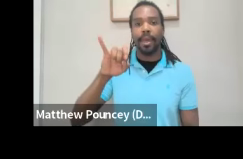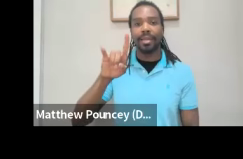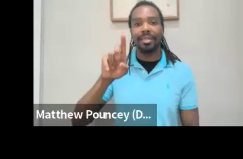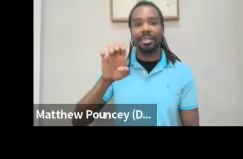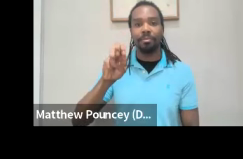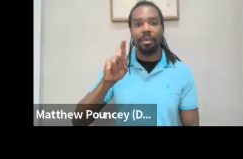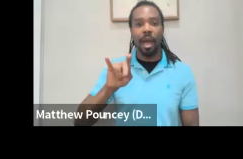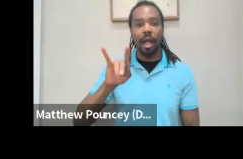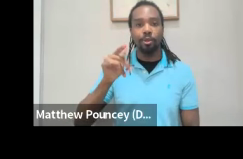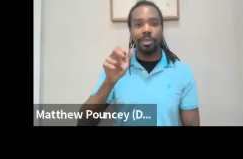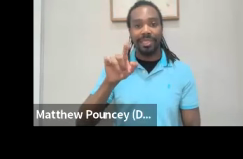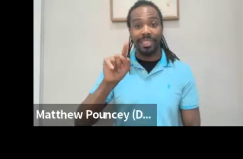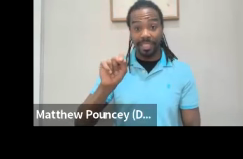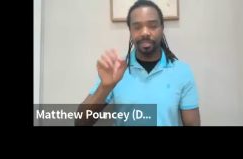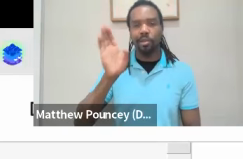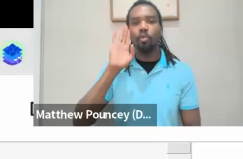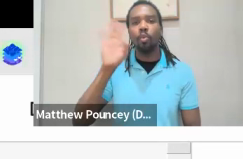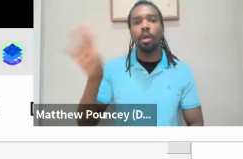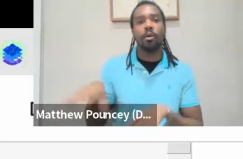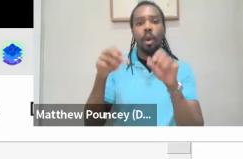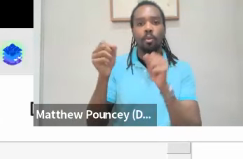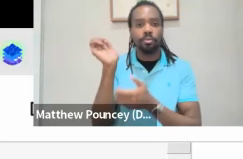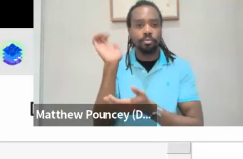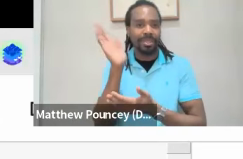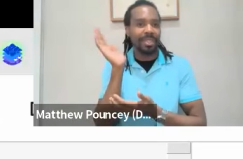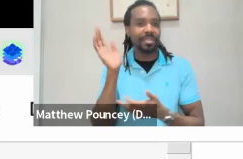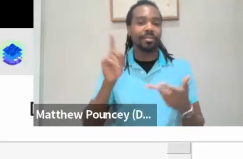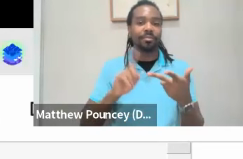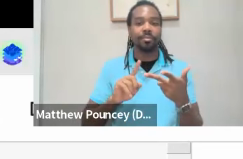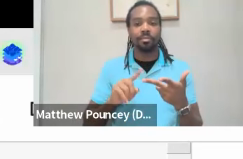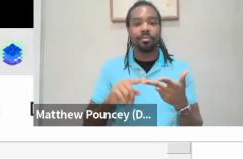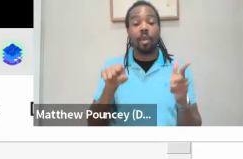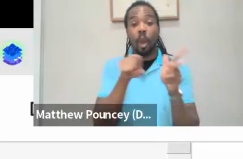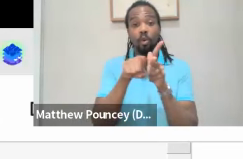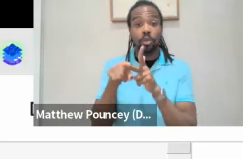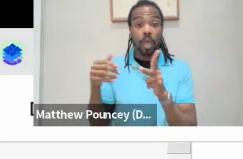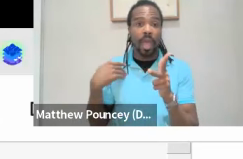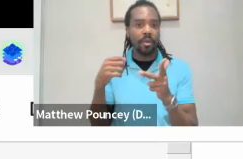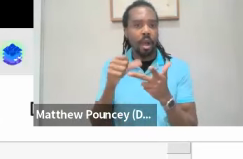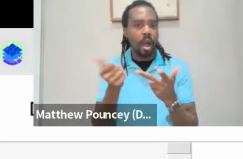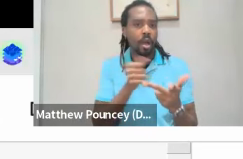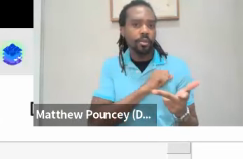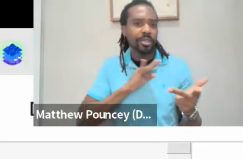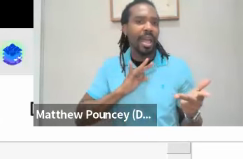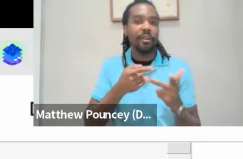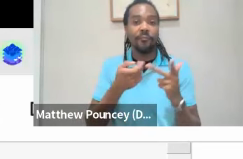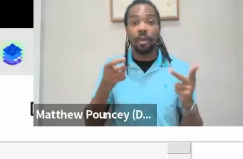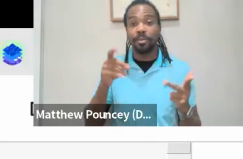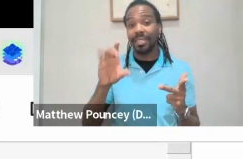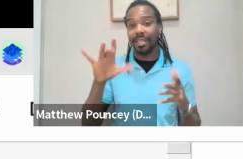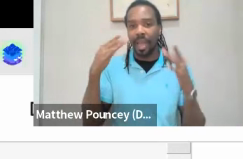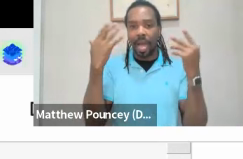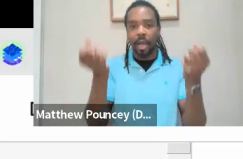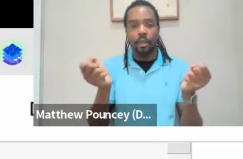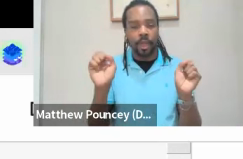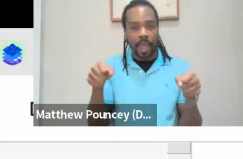providing a presentation. And accompanying Dr. Mangla, we also have some other staff from DC Health who will be available